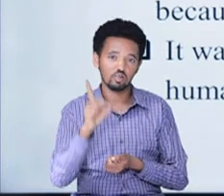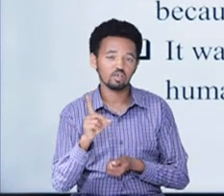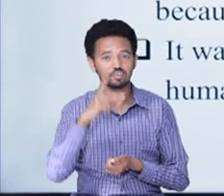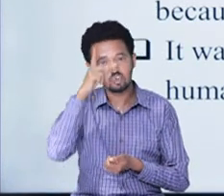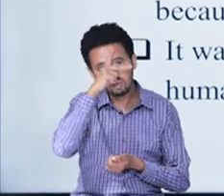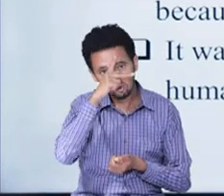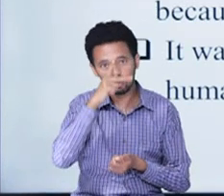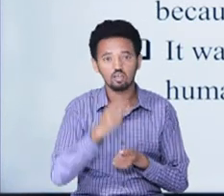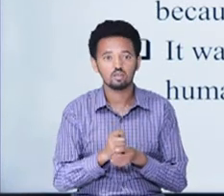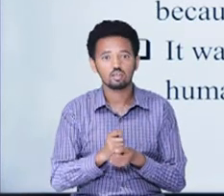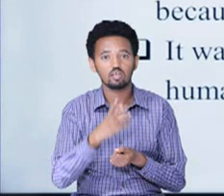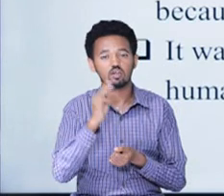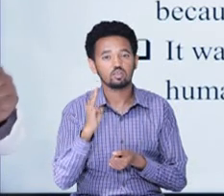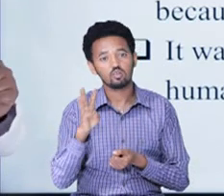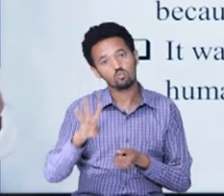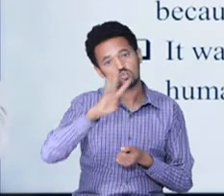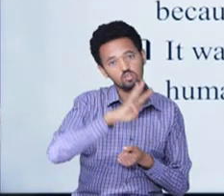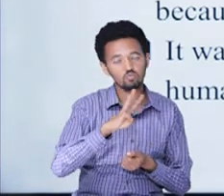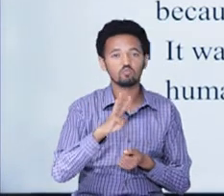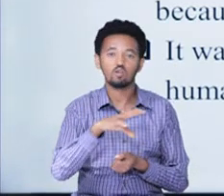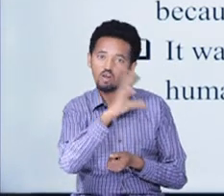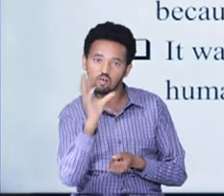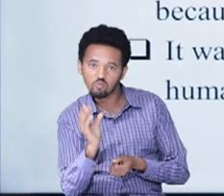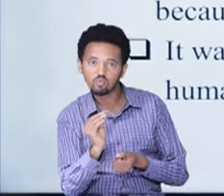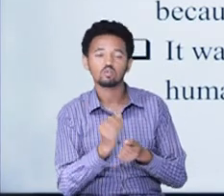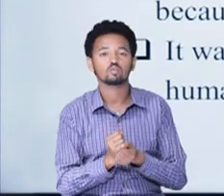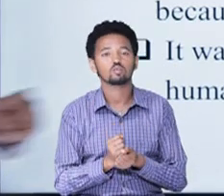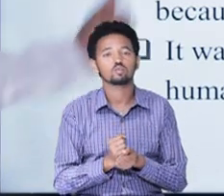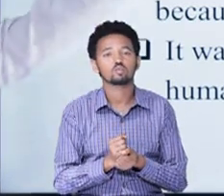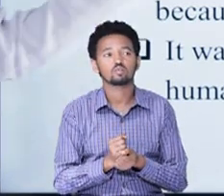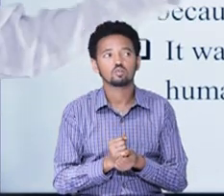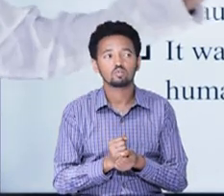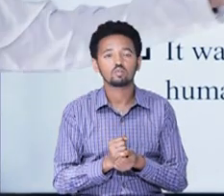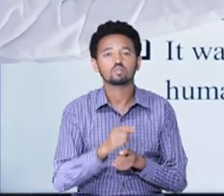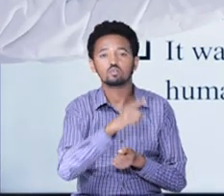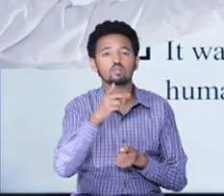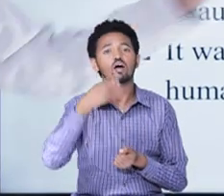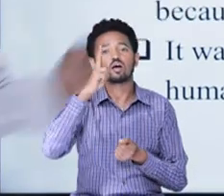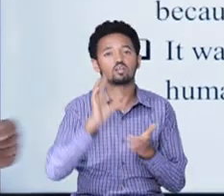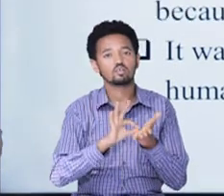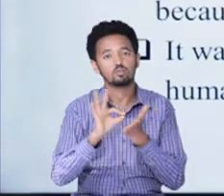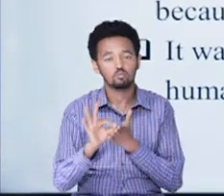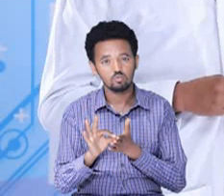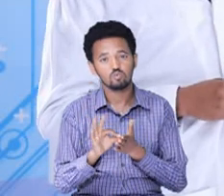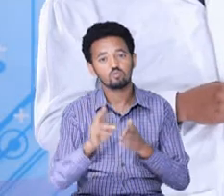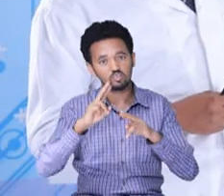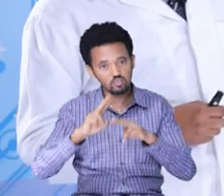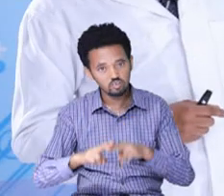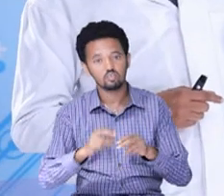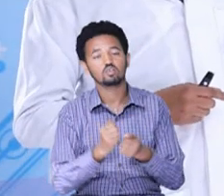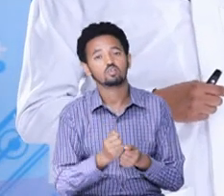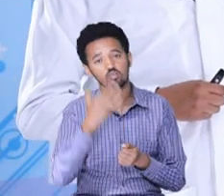and western part of Africa, as well as southern part of Africa. There are high number of white settlers.